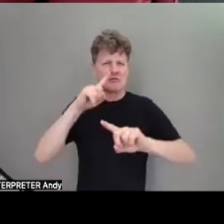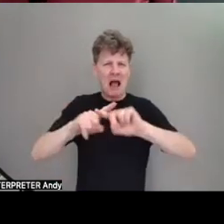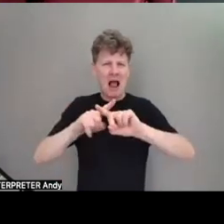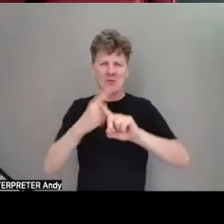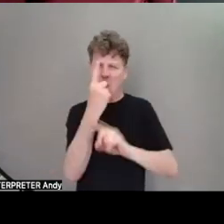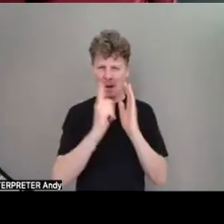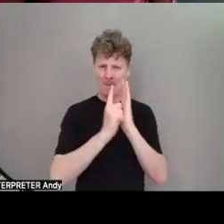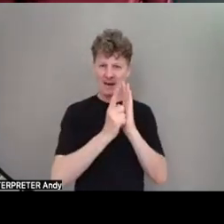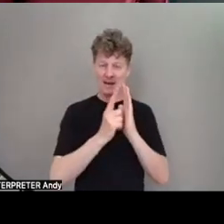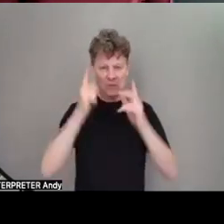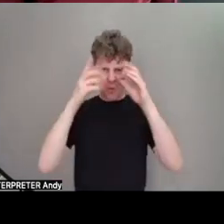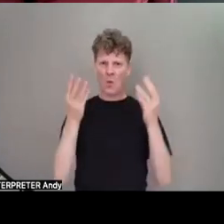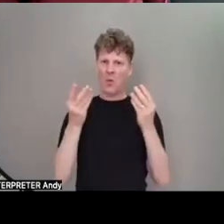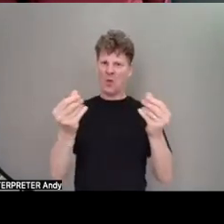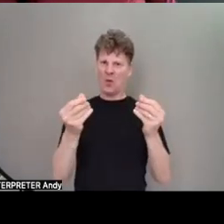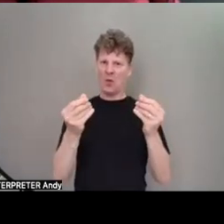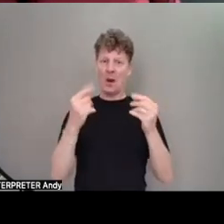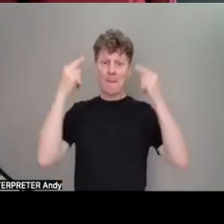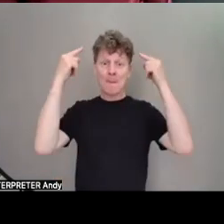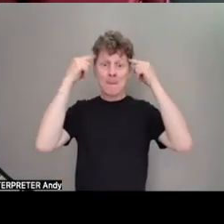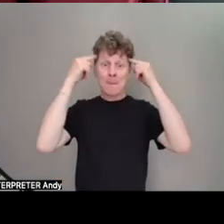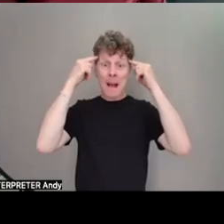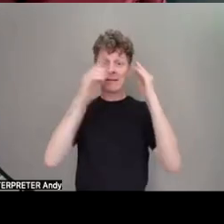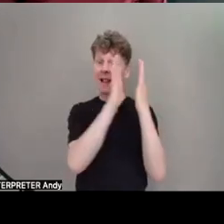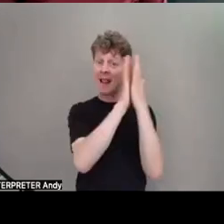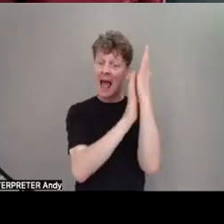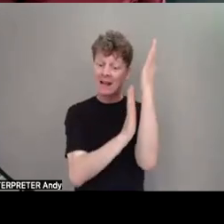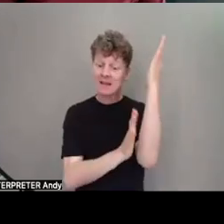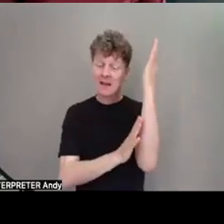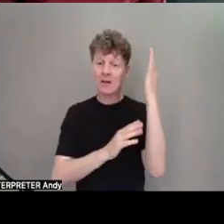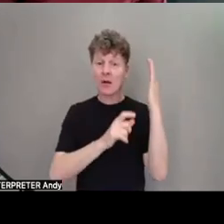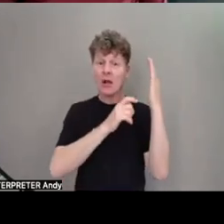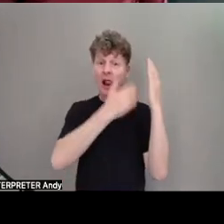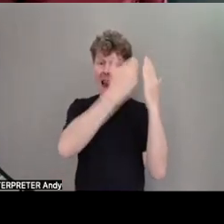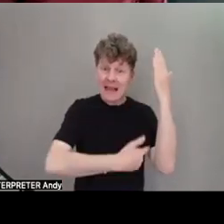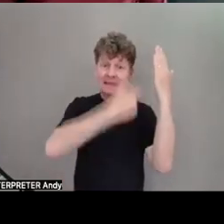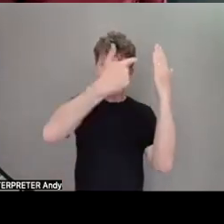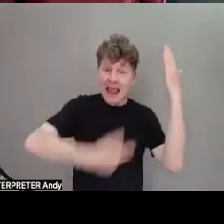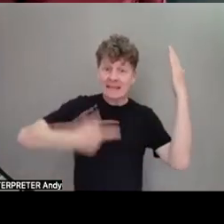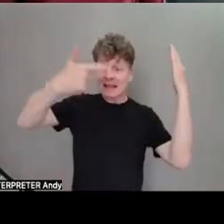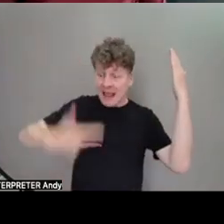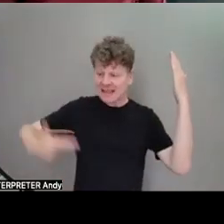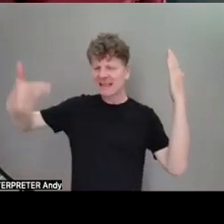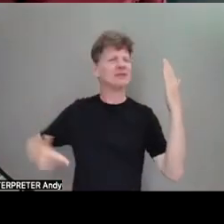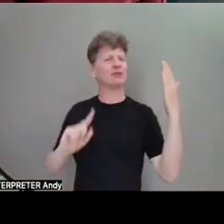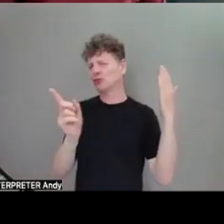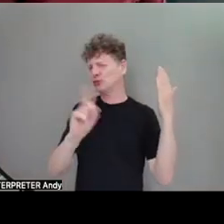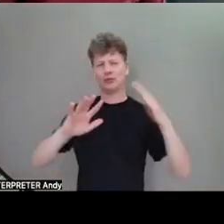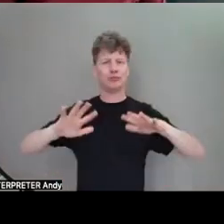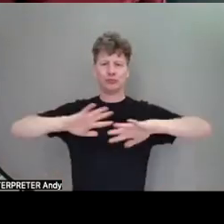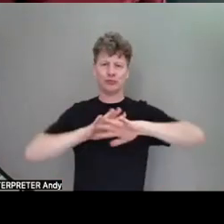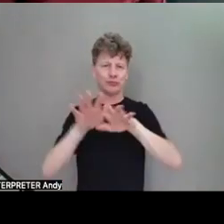suggests that our mental lexicon isn't just a massive list of words, but it's a highly structured system,